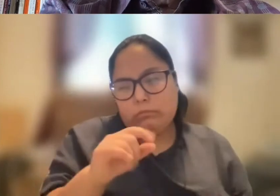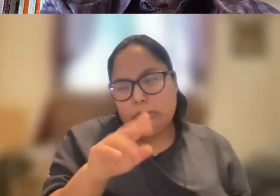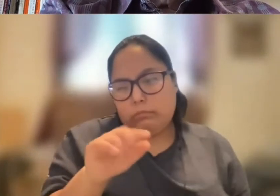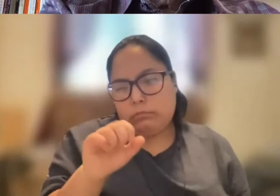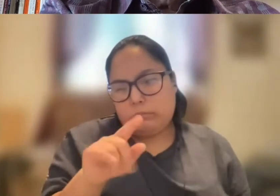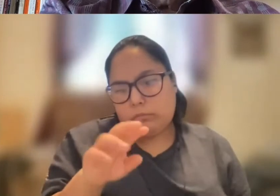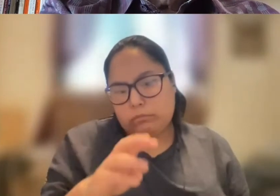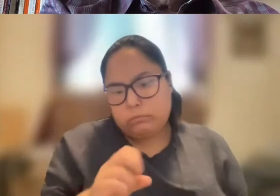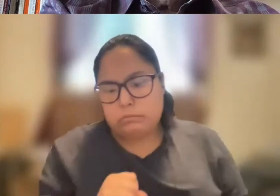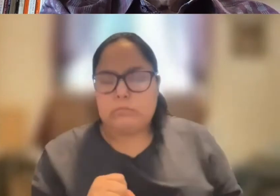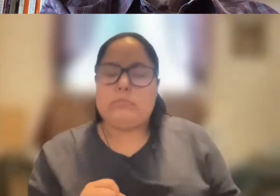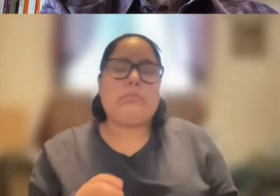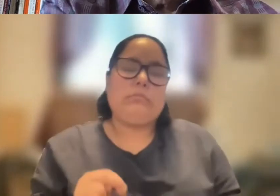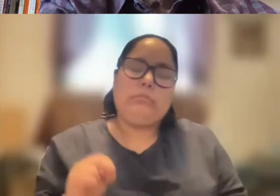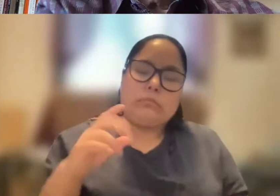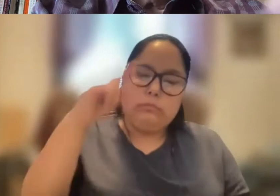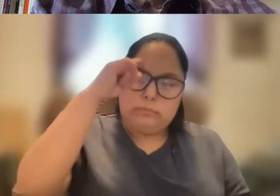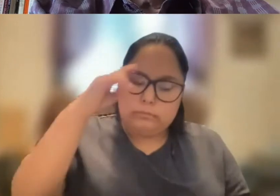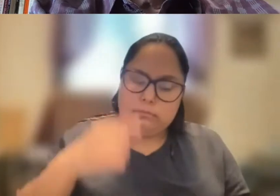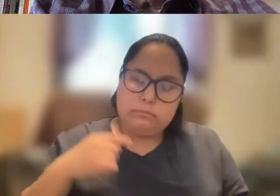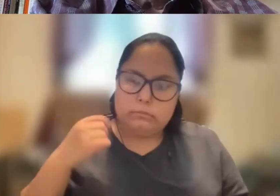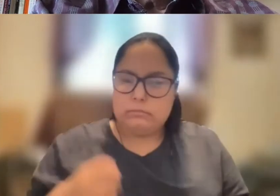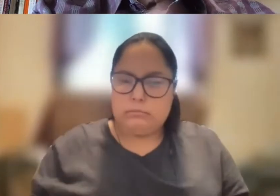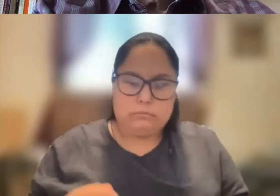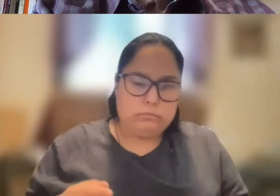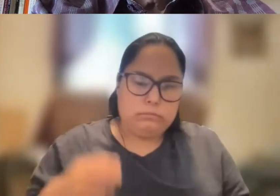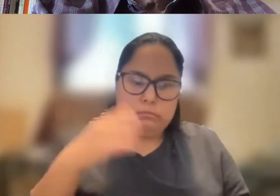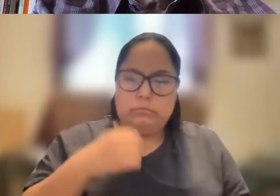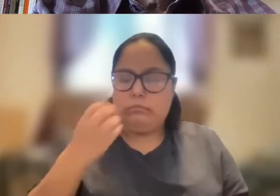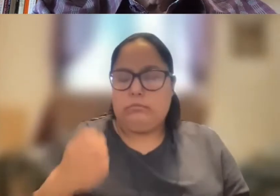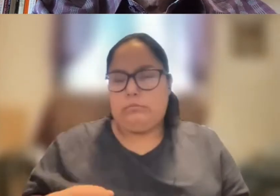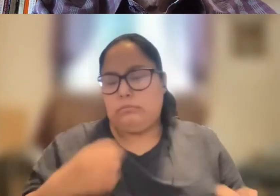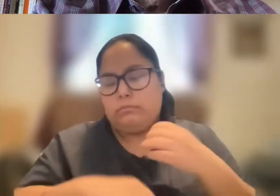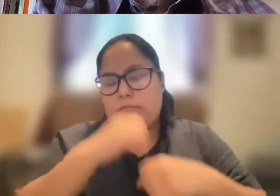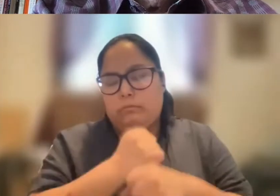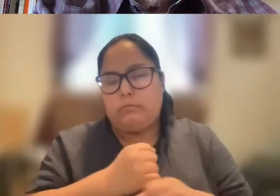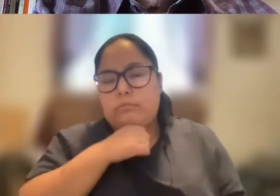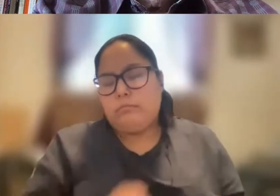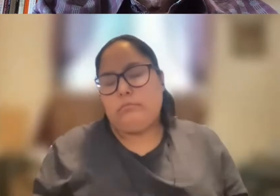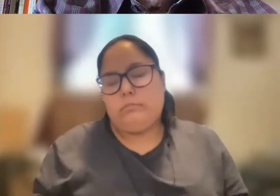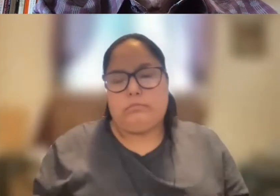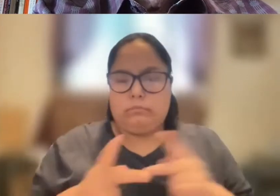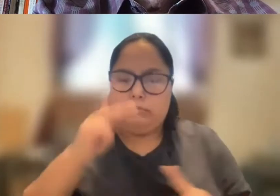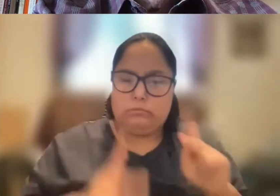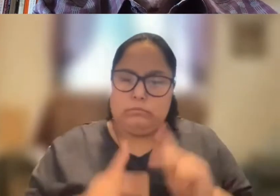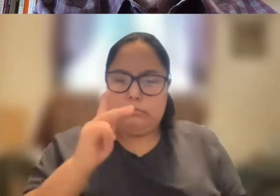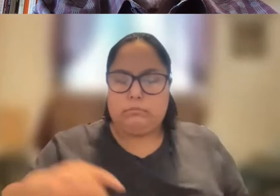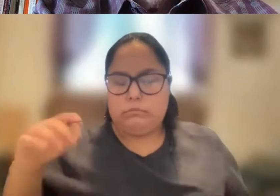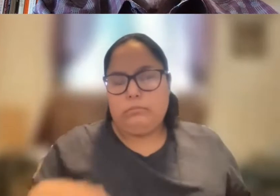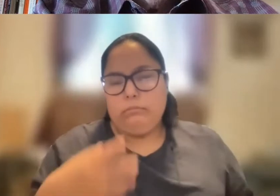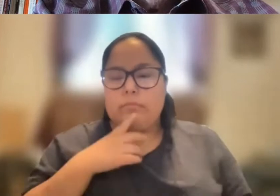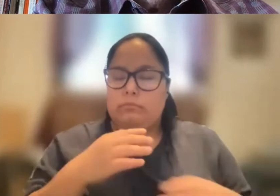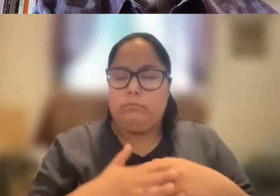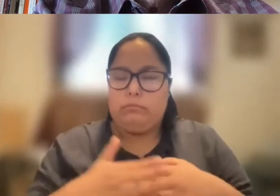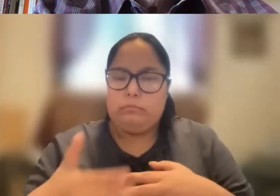So it's interesting that it's the older people in the community that are passing